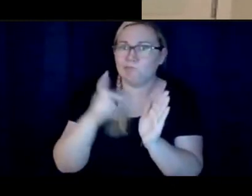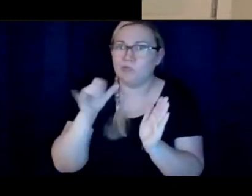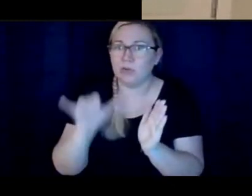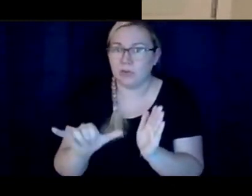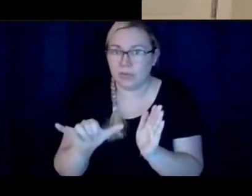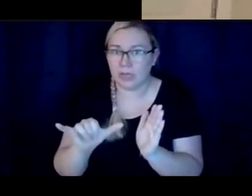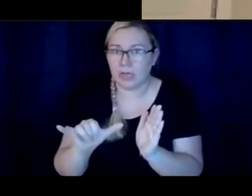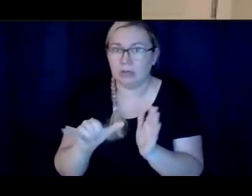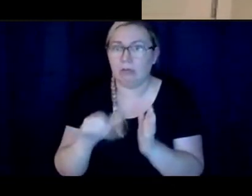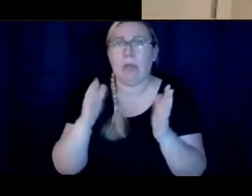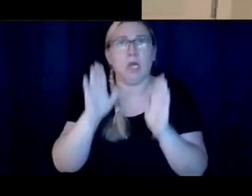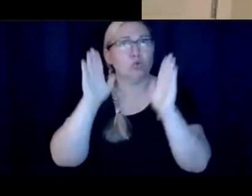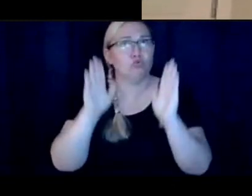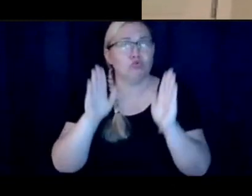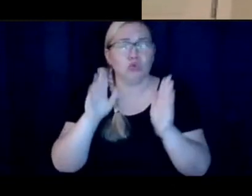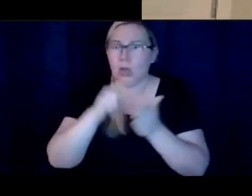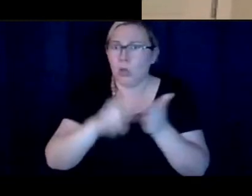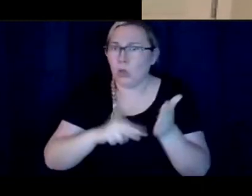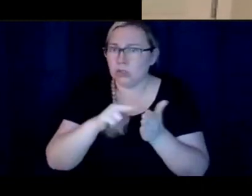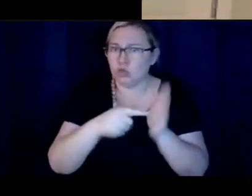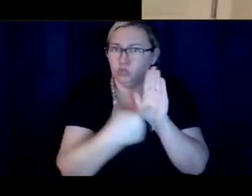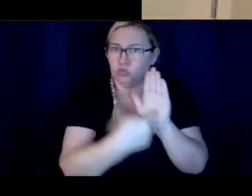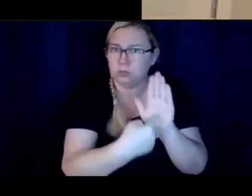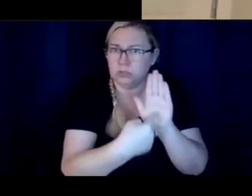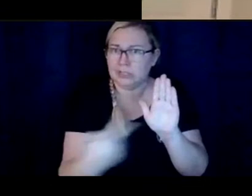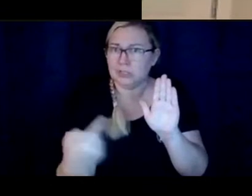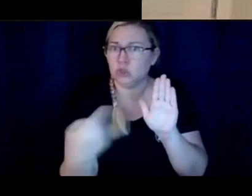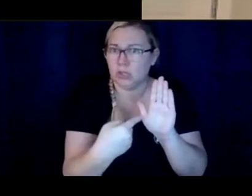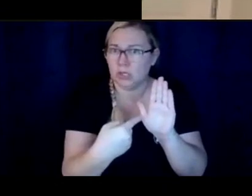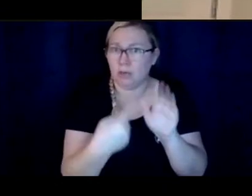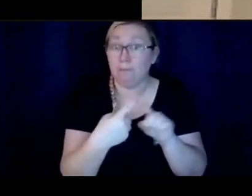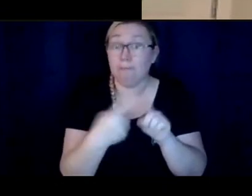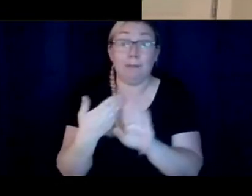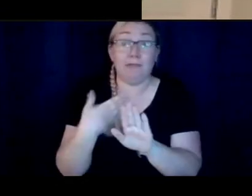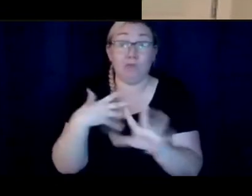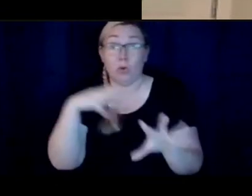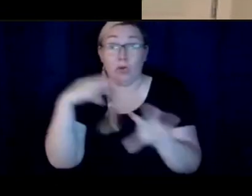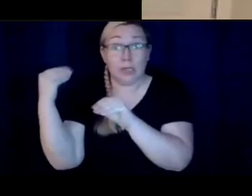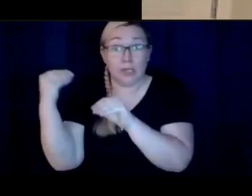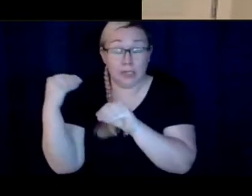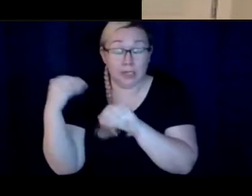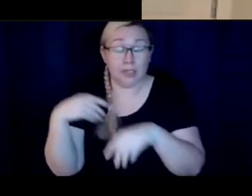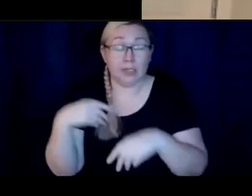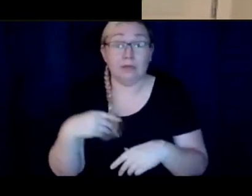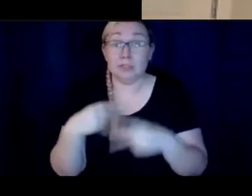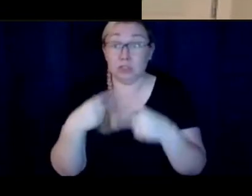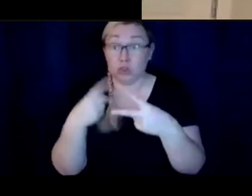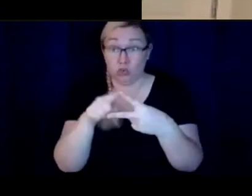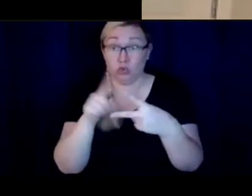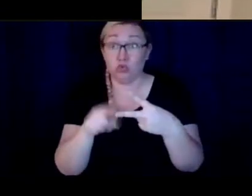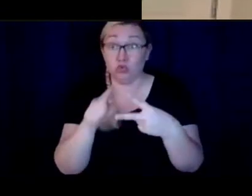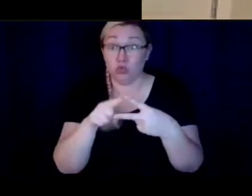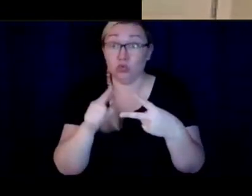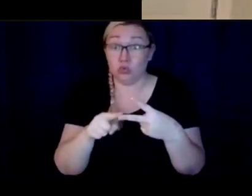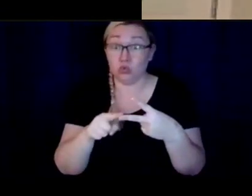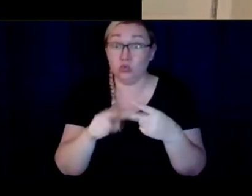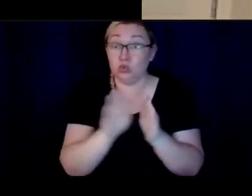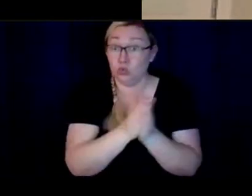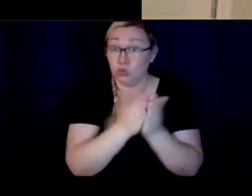my literature recommendations. But before we leave, there are two exciting